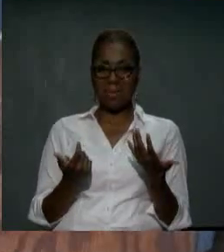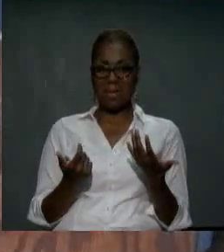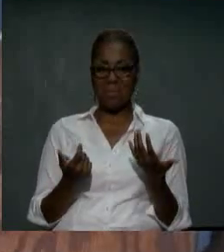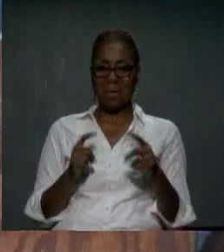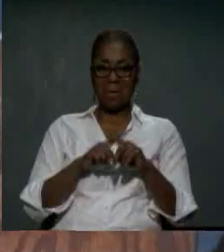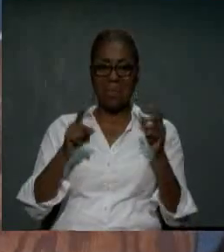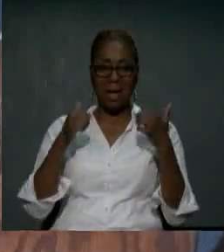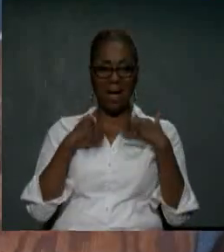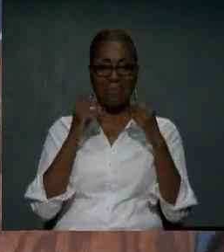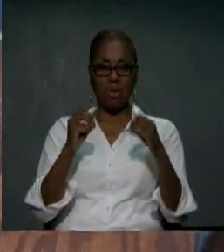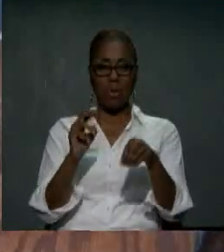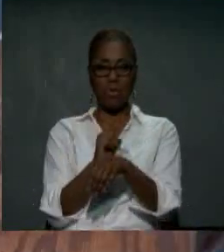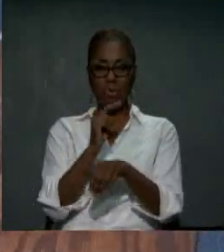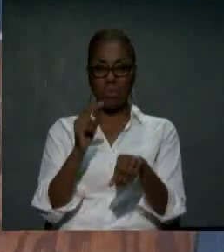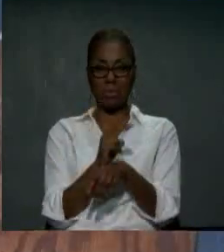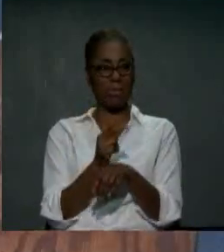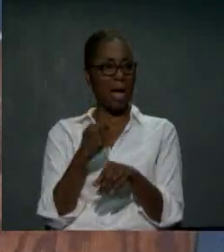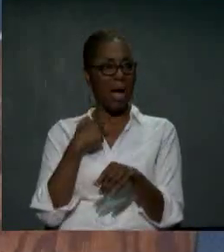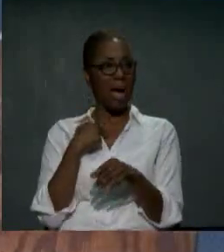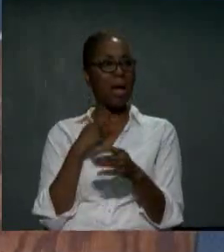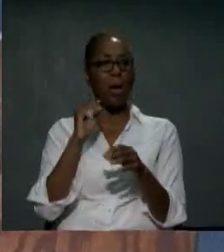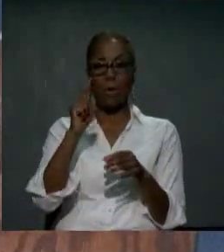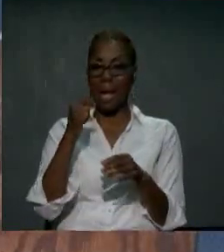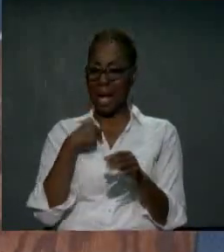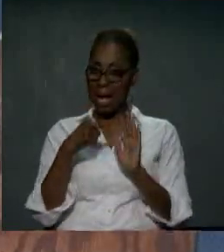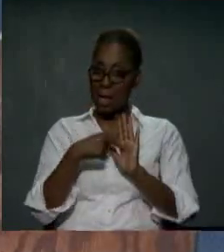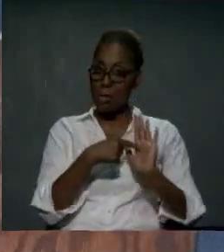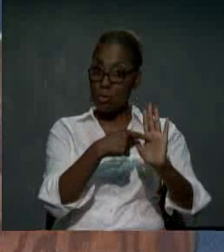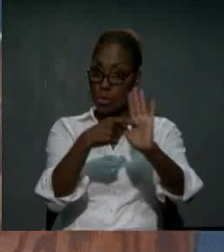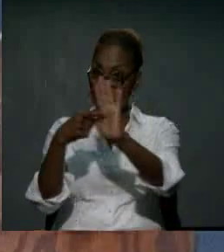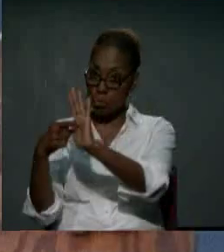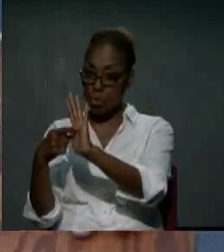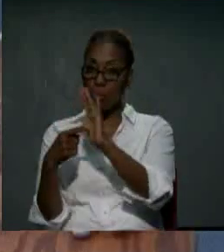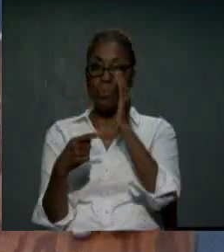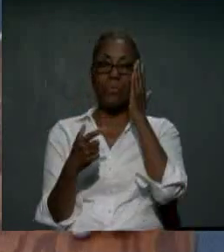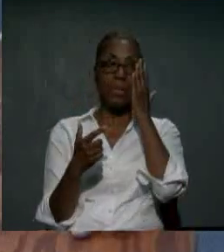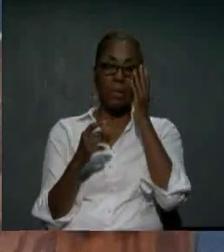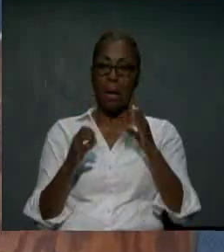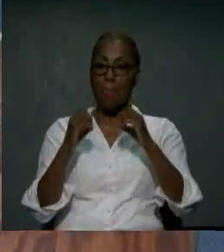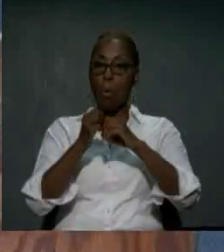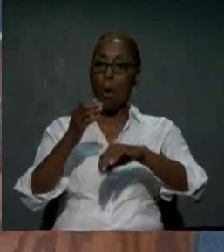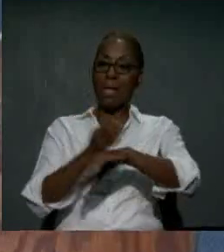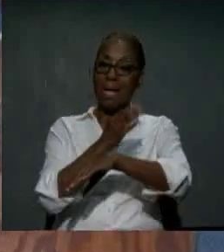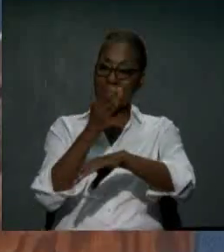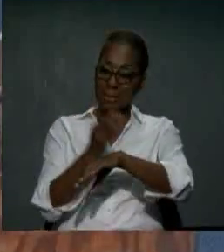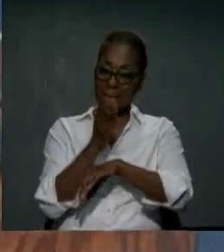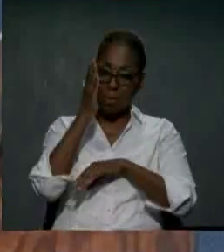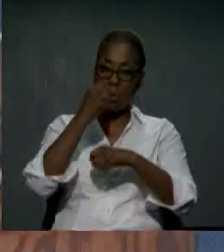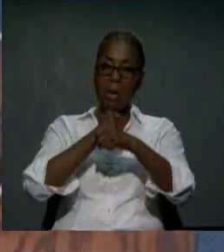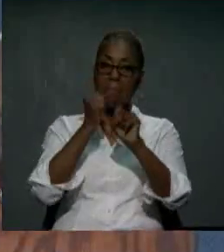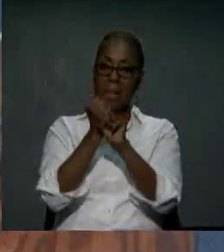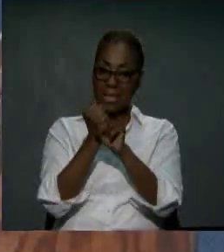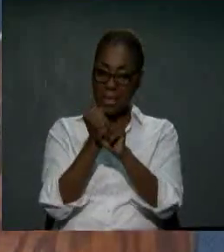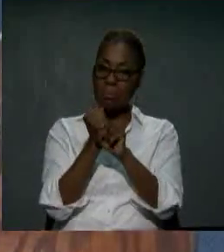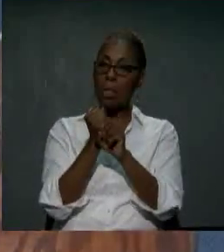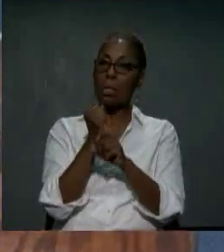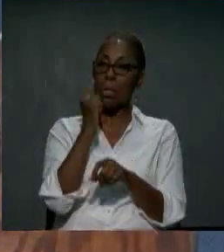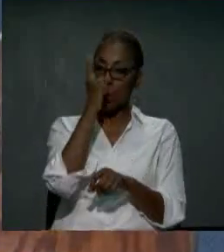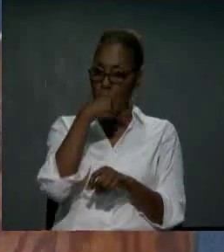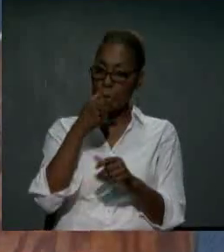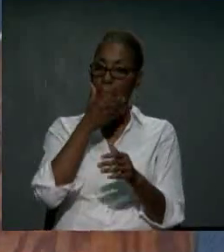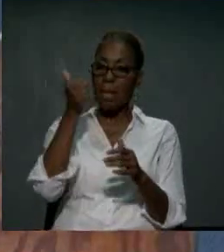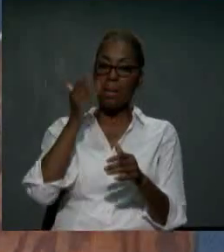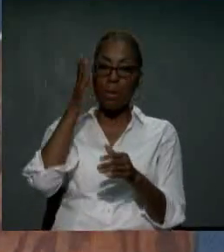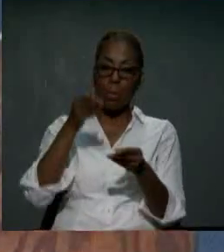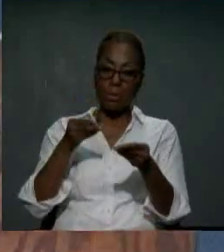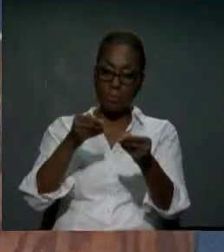usage. I'm all for. Oh, what I showed y'all was more landscaping. I'm going to make them look better. I'm going to spend more